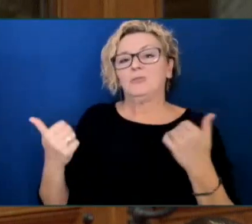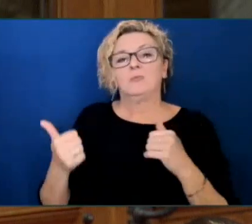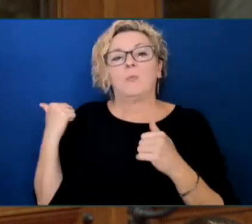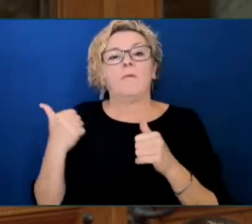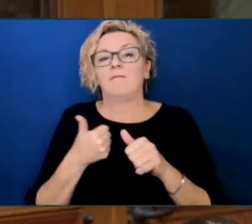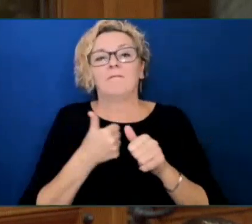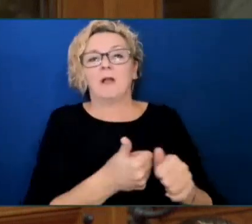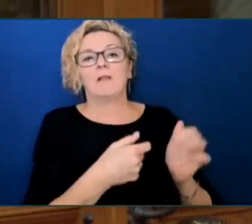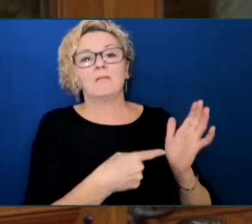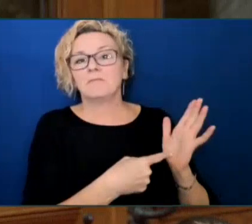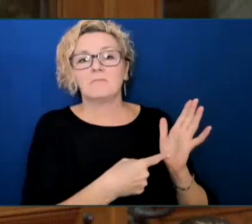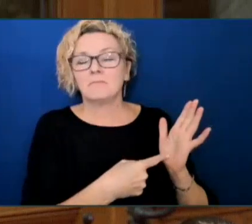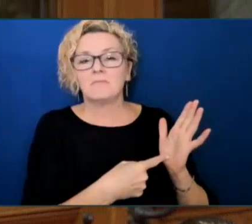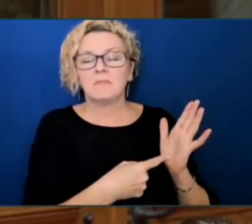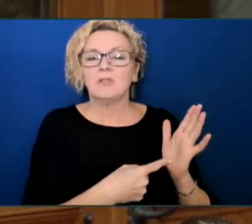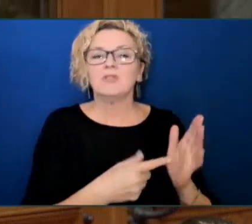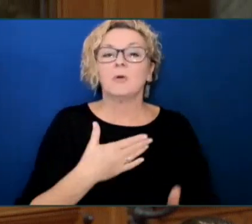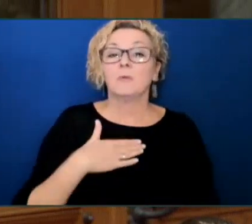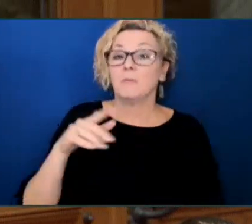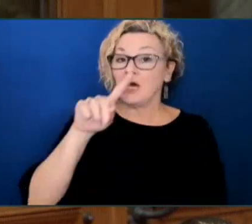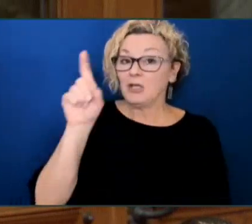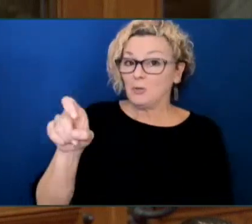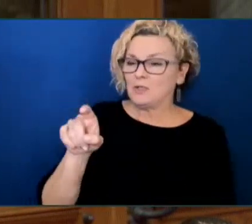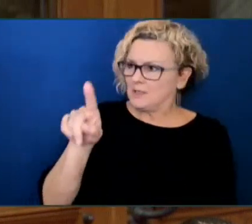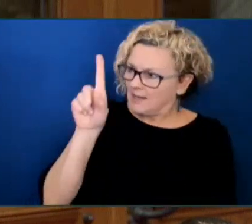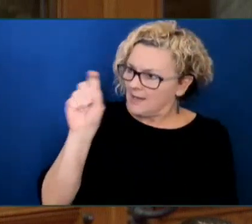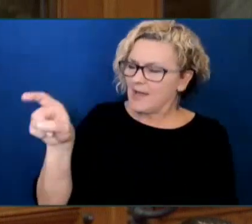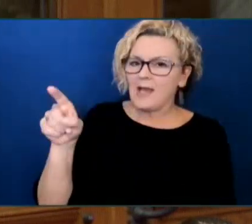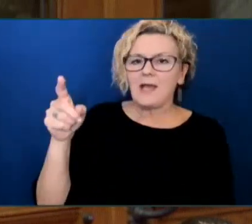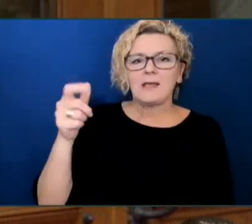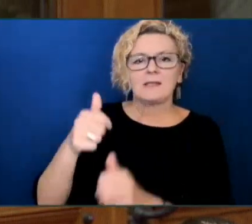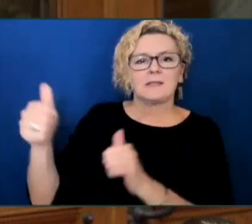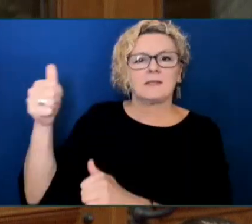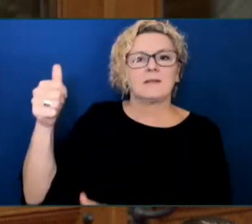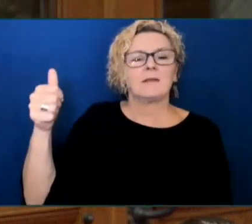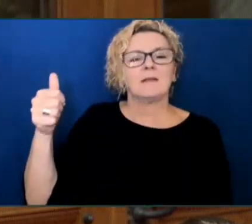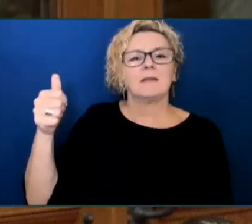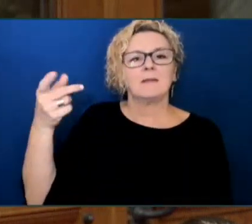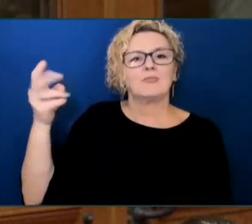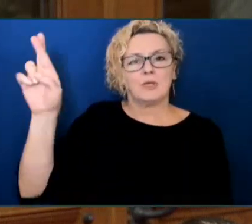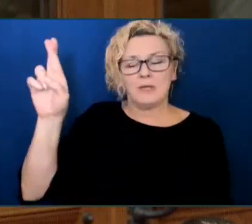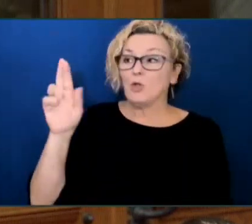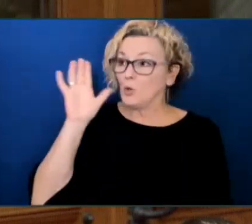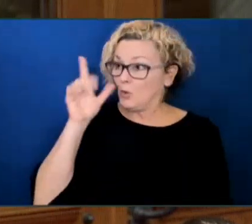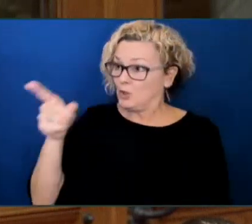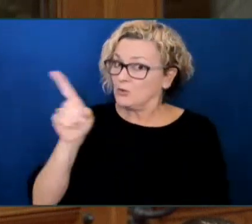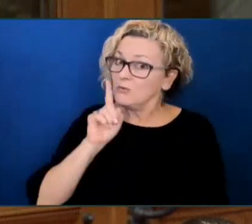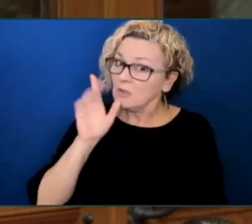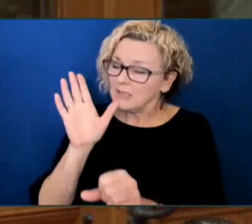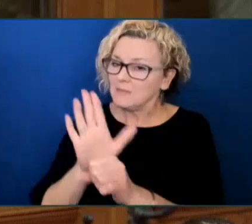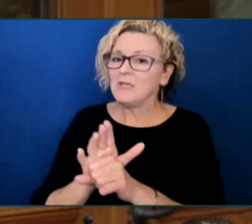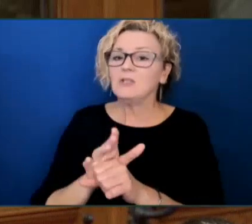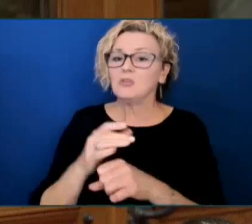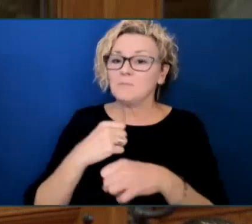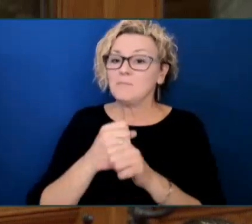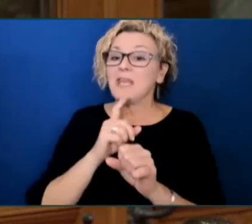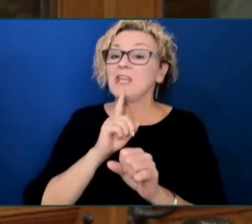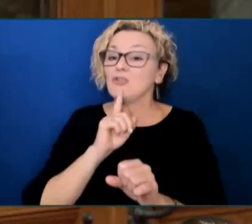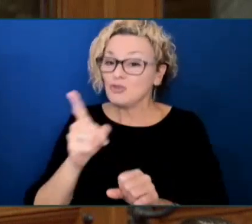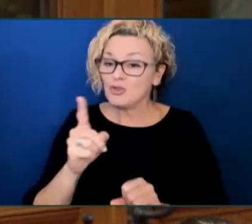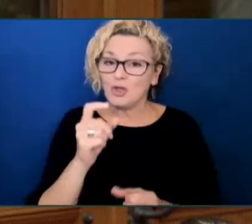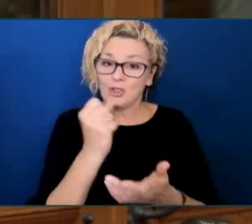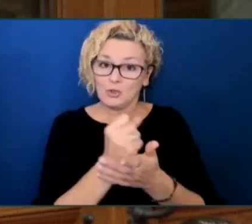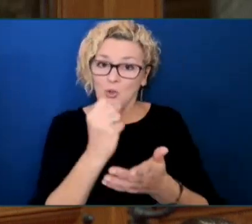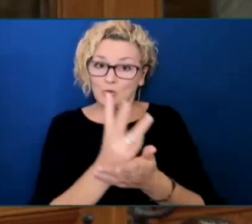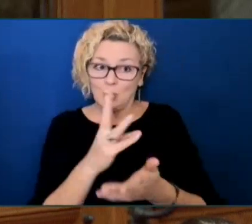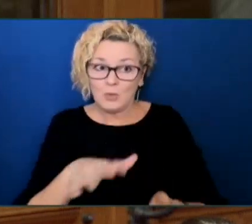Premier. Will he commit to immediately subjecting MCFD social workers to regulation under the College of